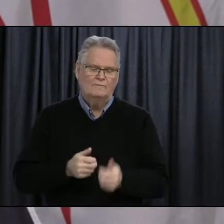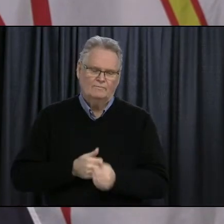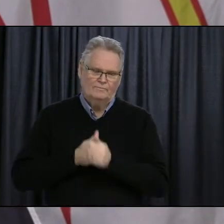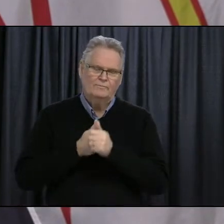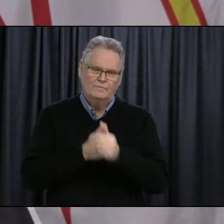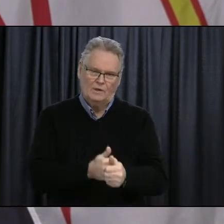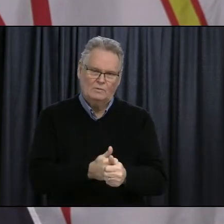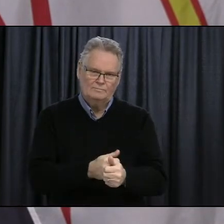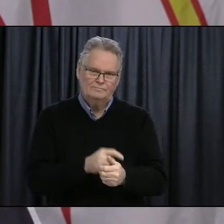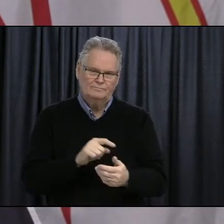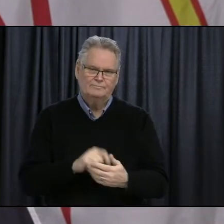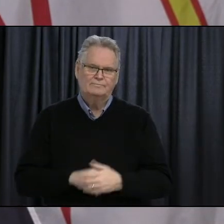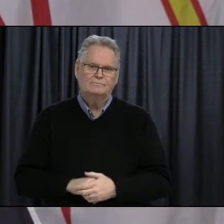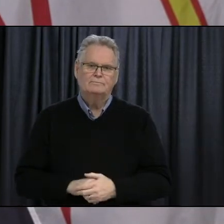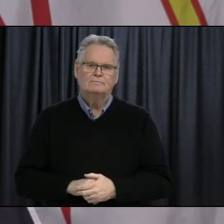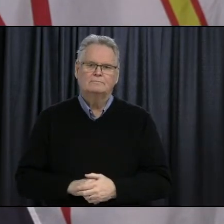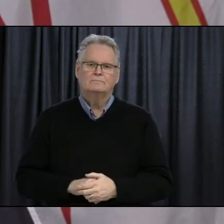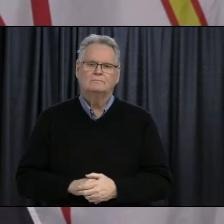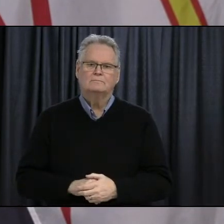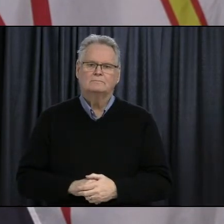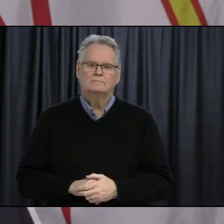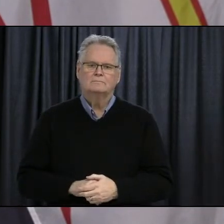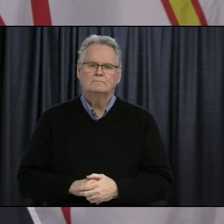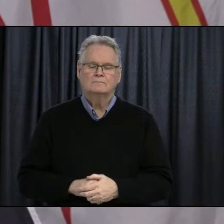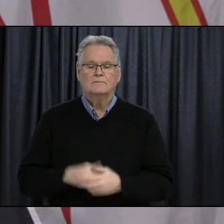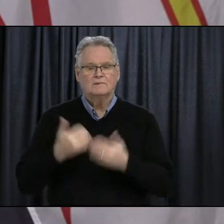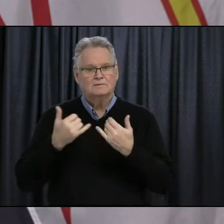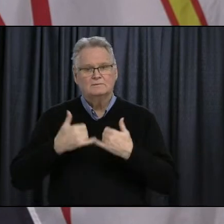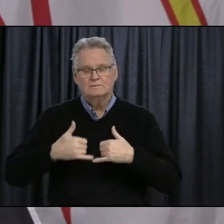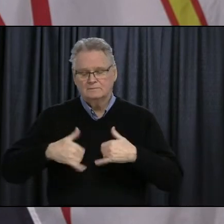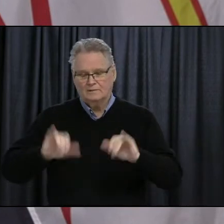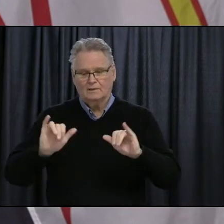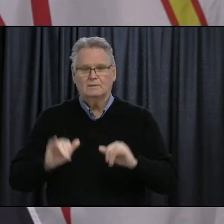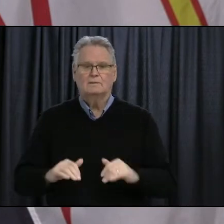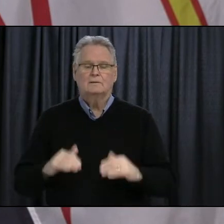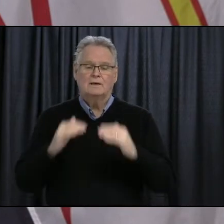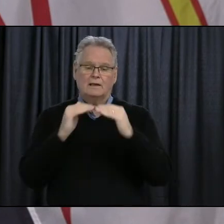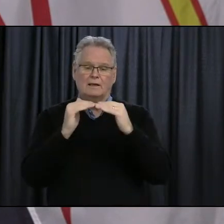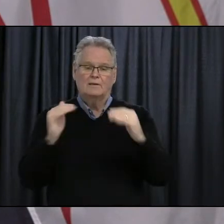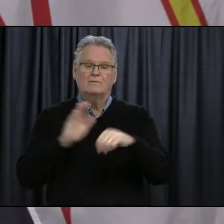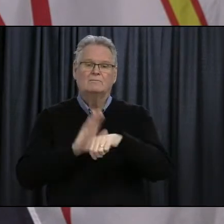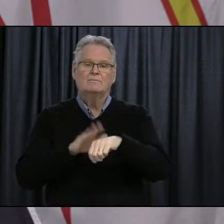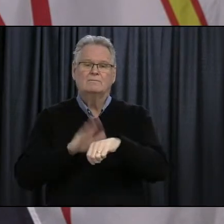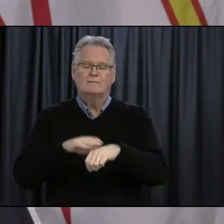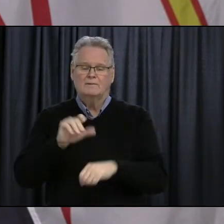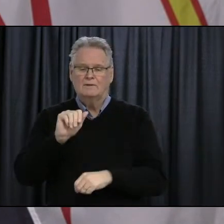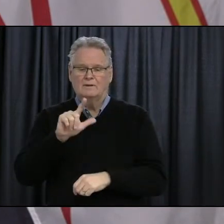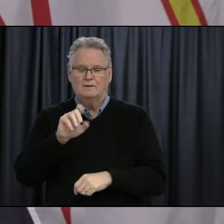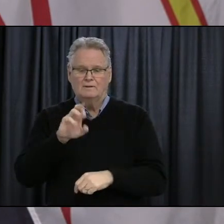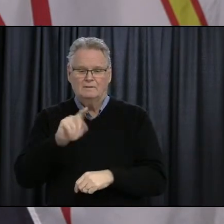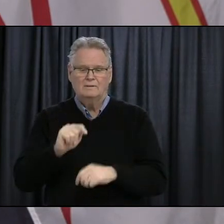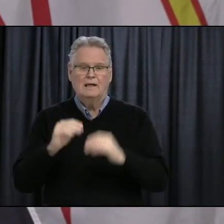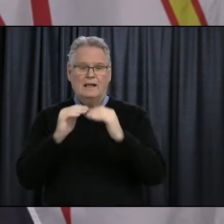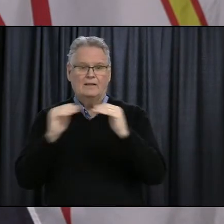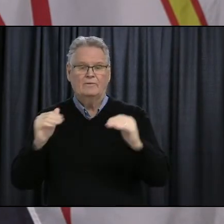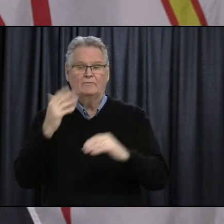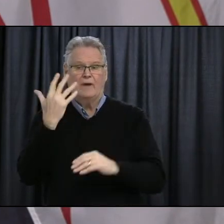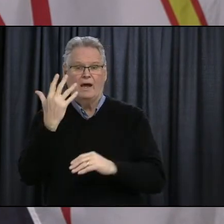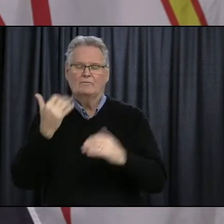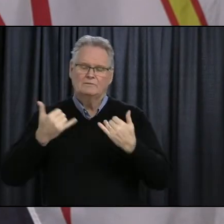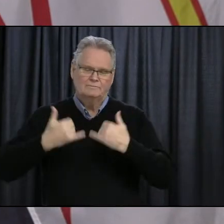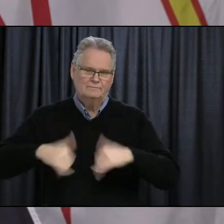place across the province. This means that social gatherings outside of your household bubble should not be taking place.